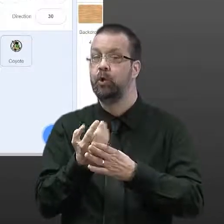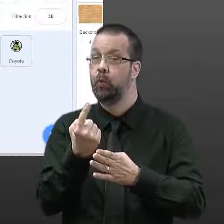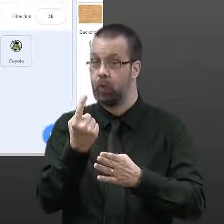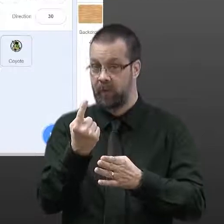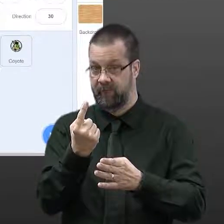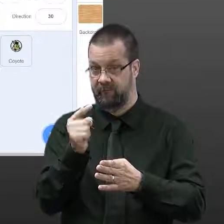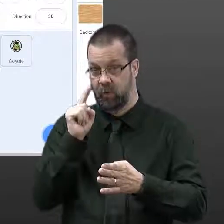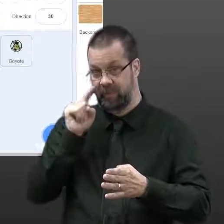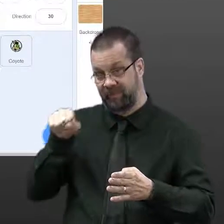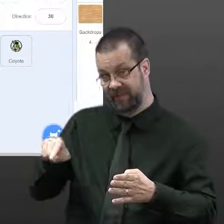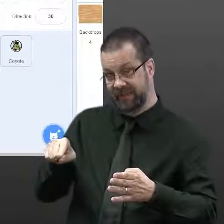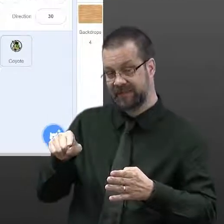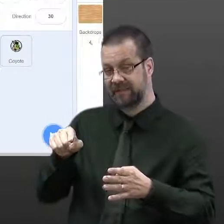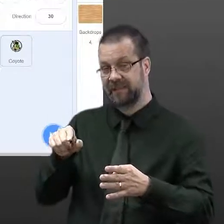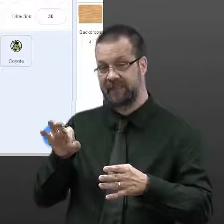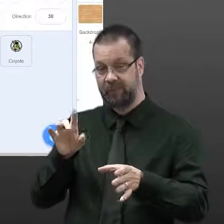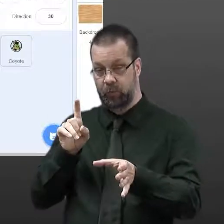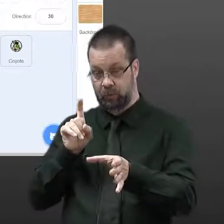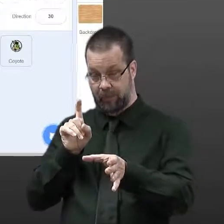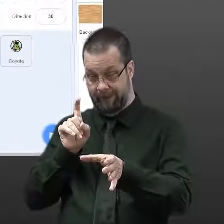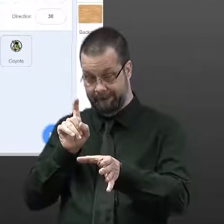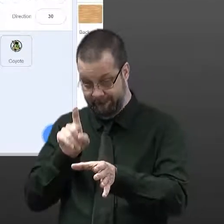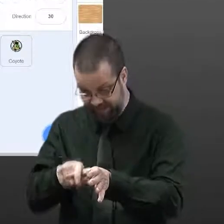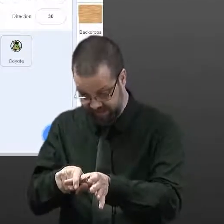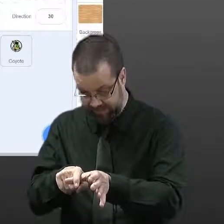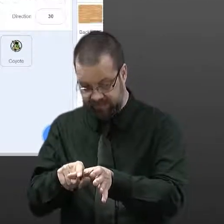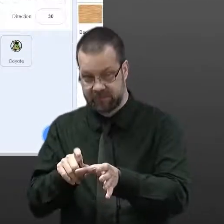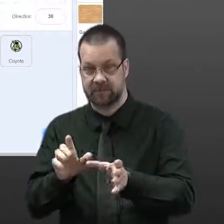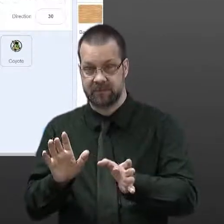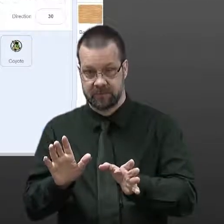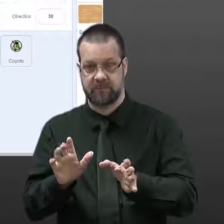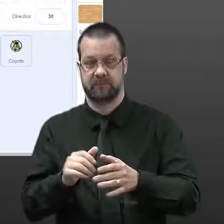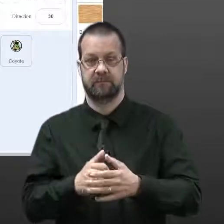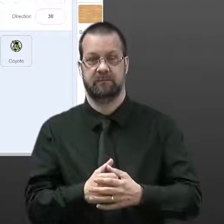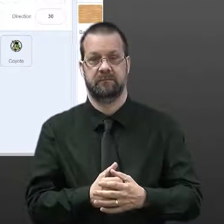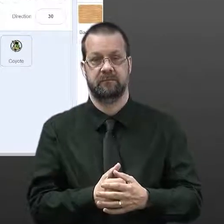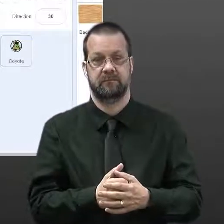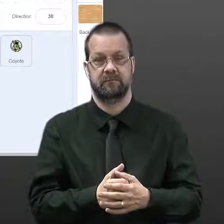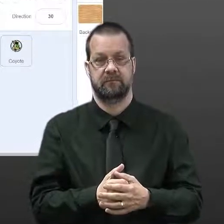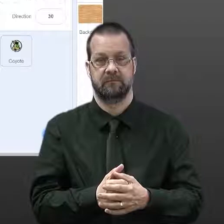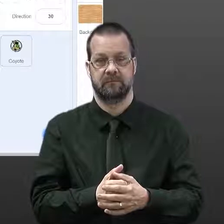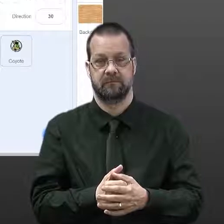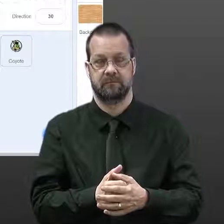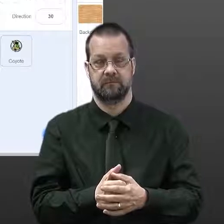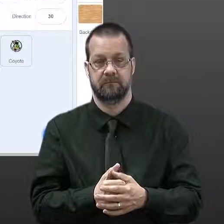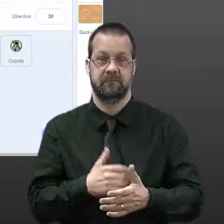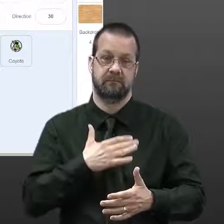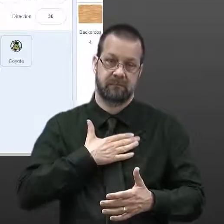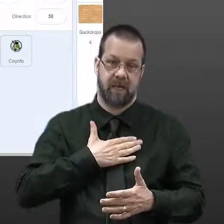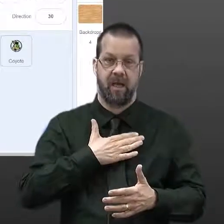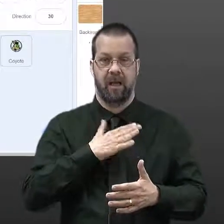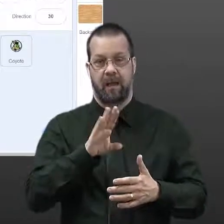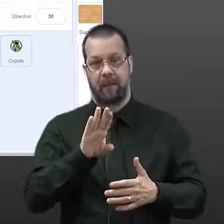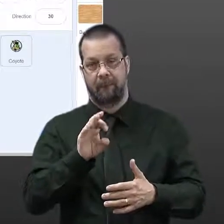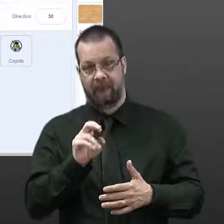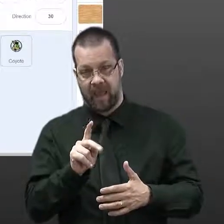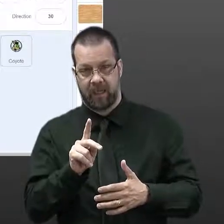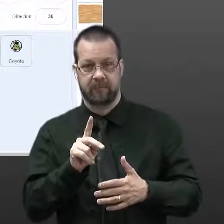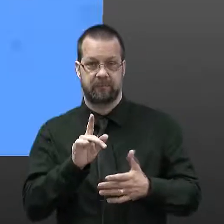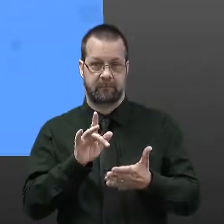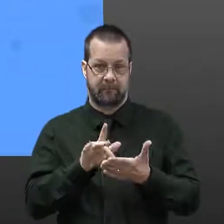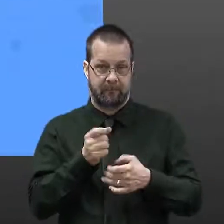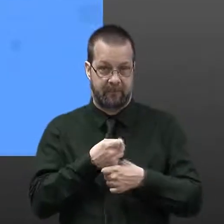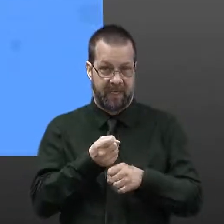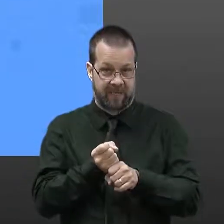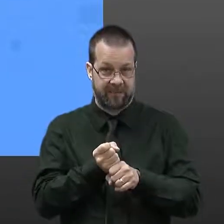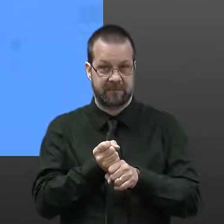new block for this condition where the ball goes in. So again, back in my blocks, we're going to click on the button that says